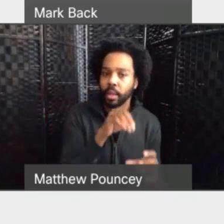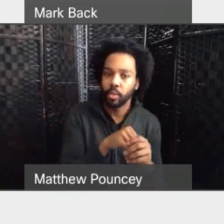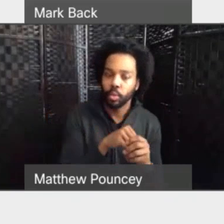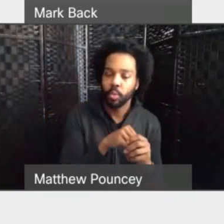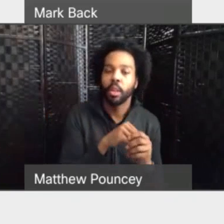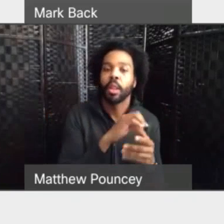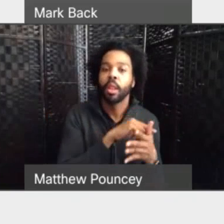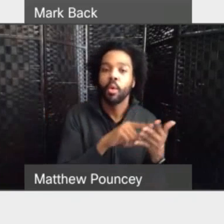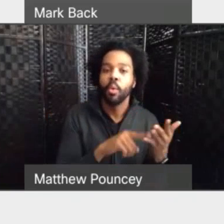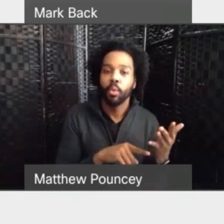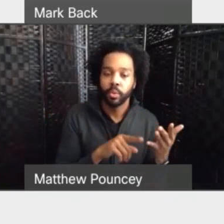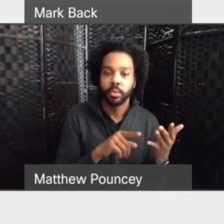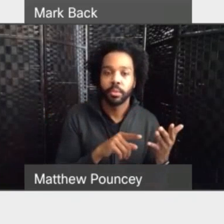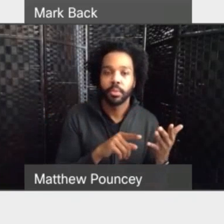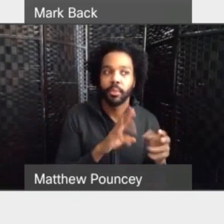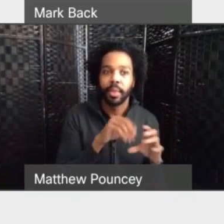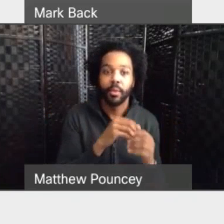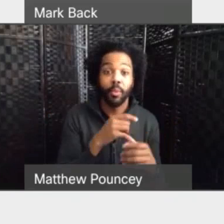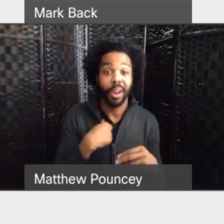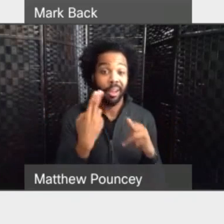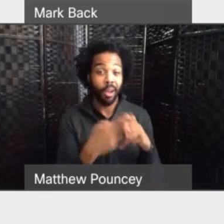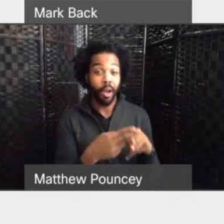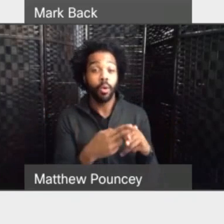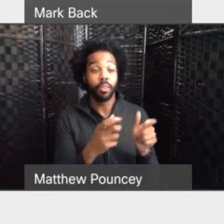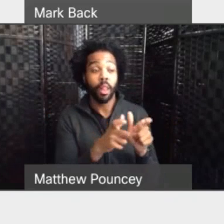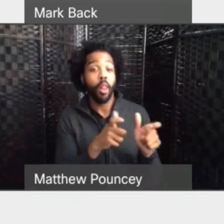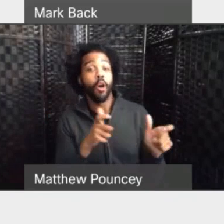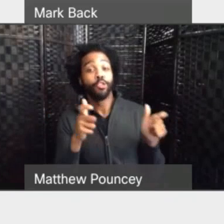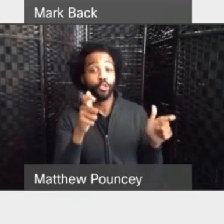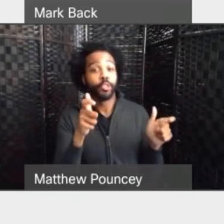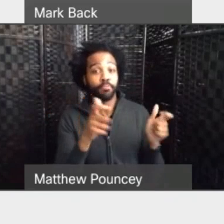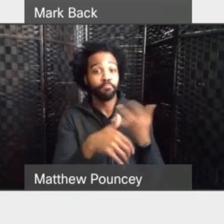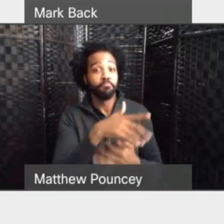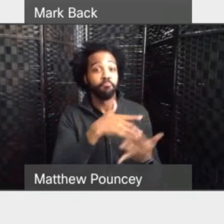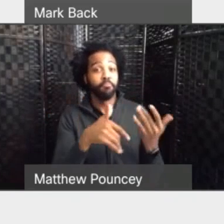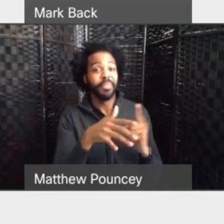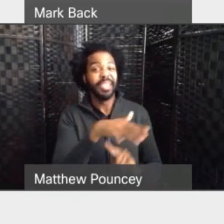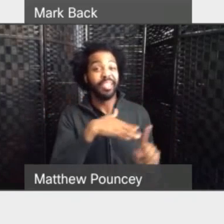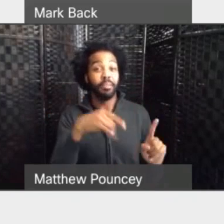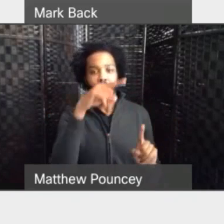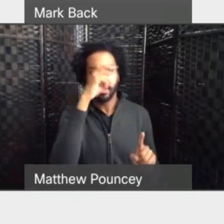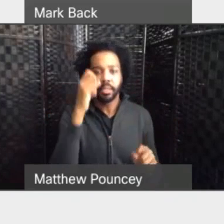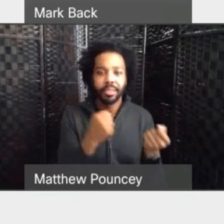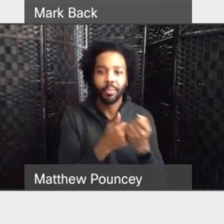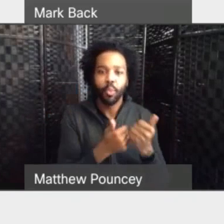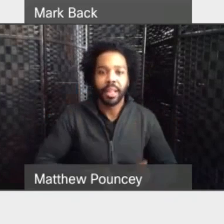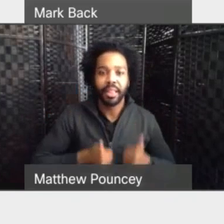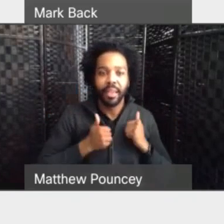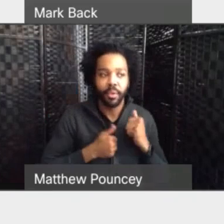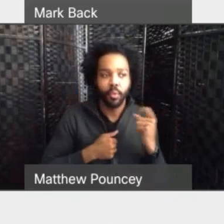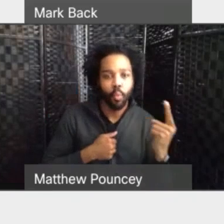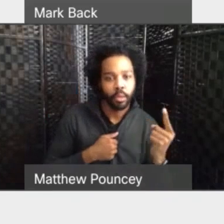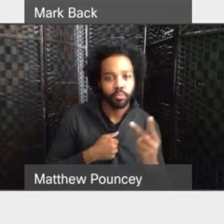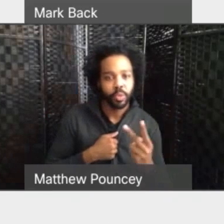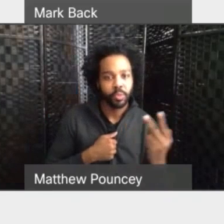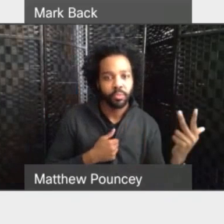in the what I would call sort of larger congregate settings, because supported living, if you're living with one or two other people, you could